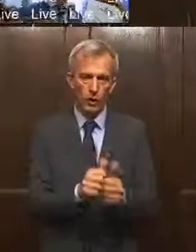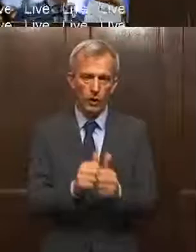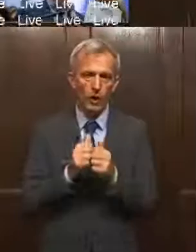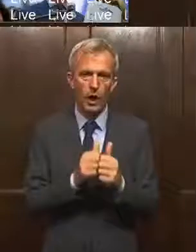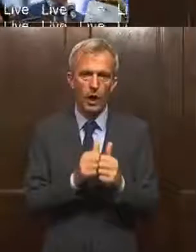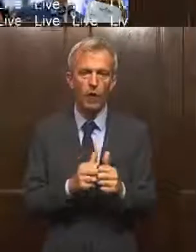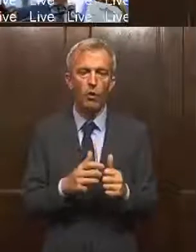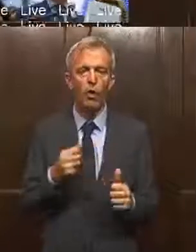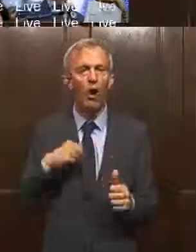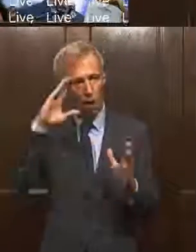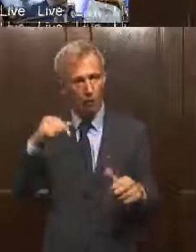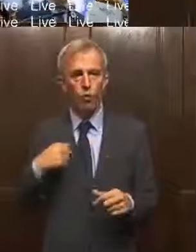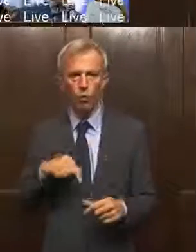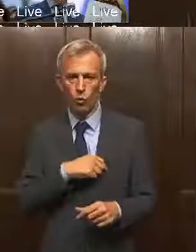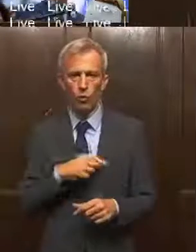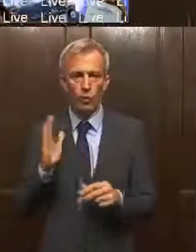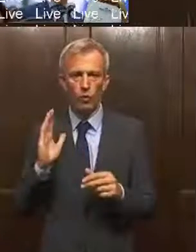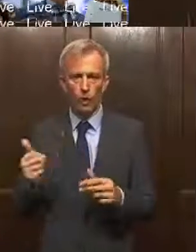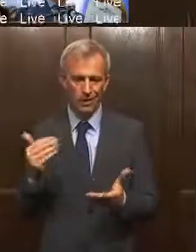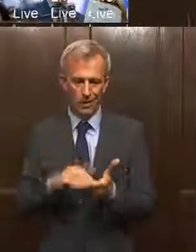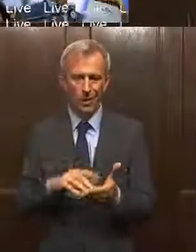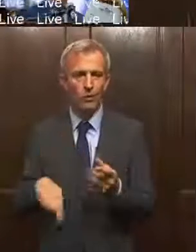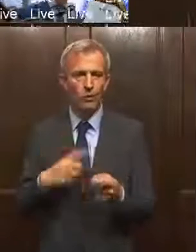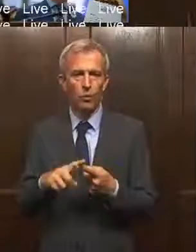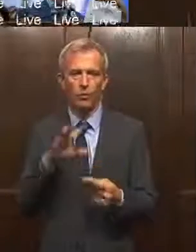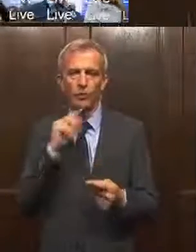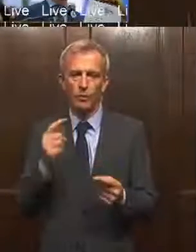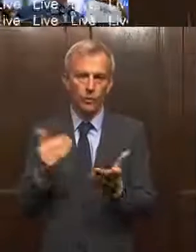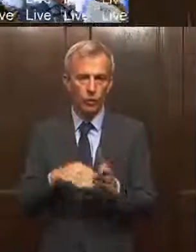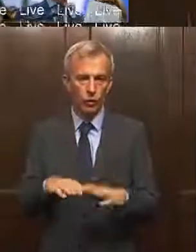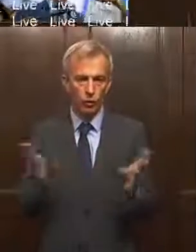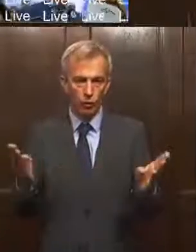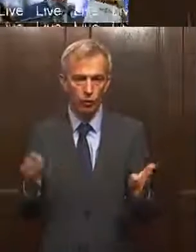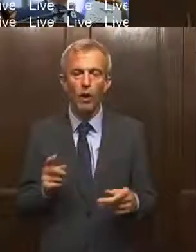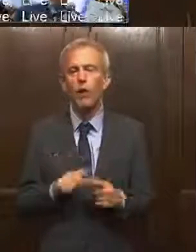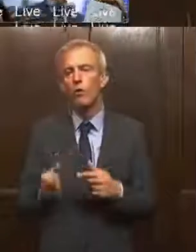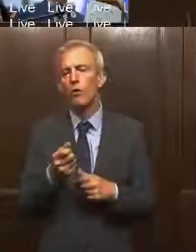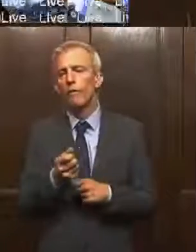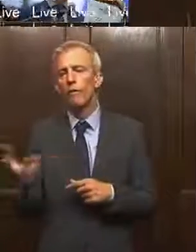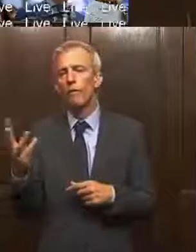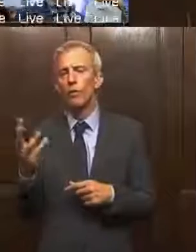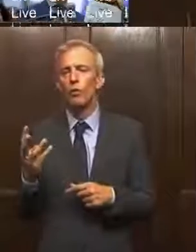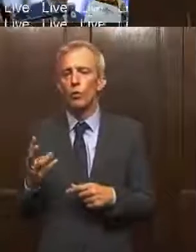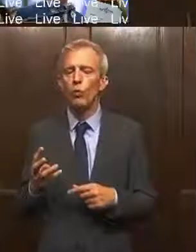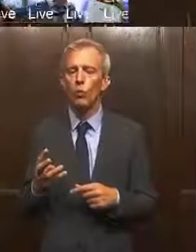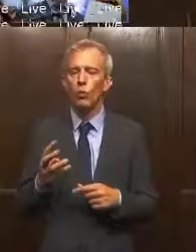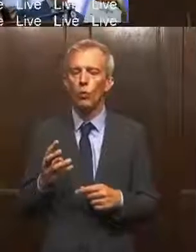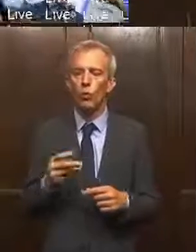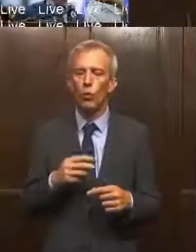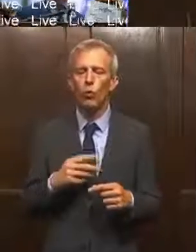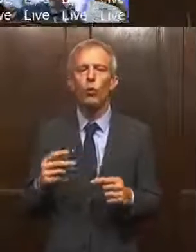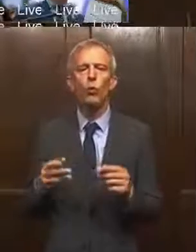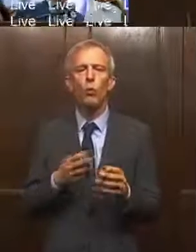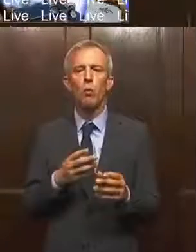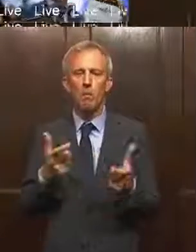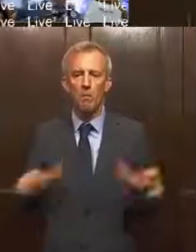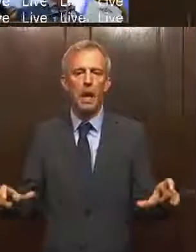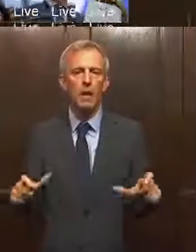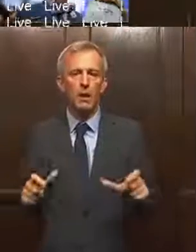But there are a few main principles that guide me in the decisions that we are making in the days